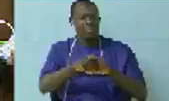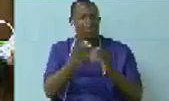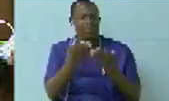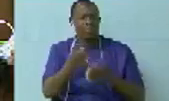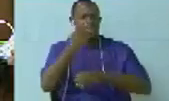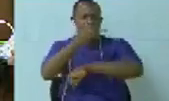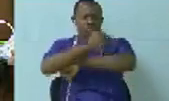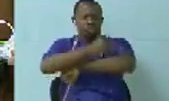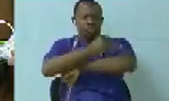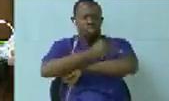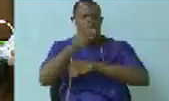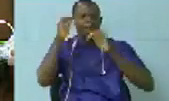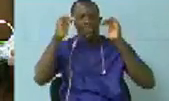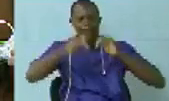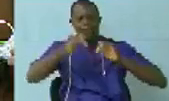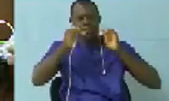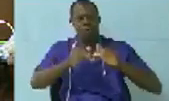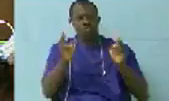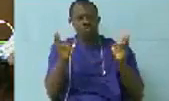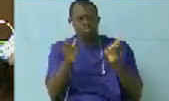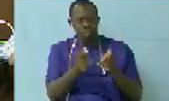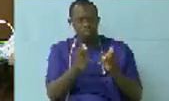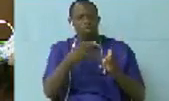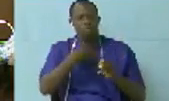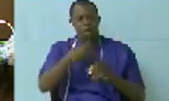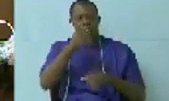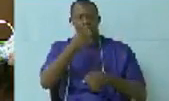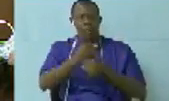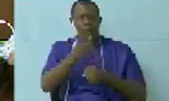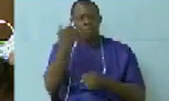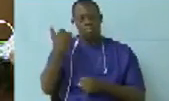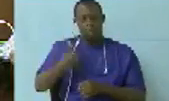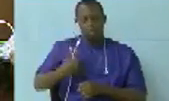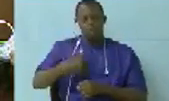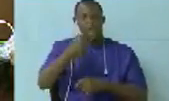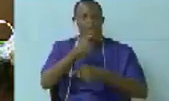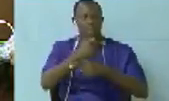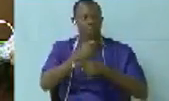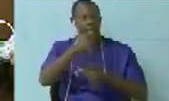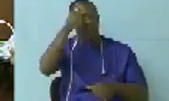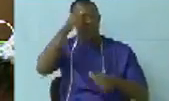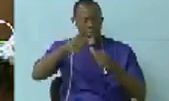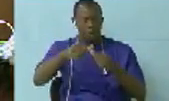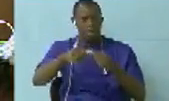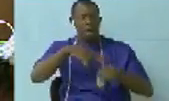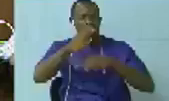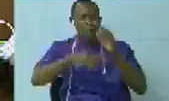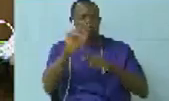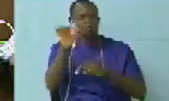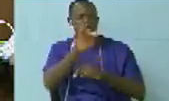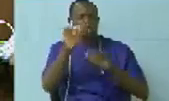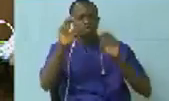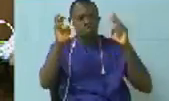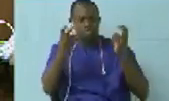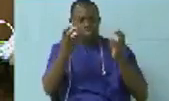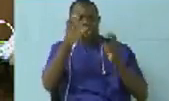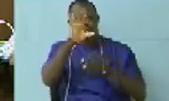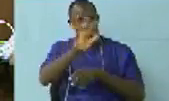briefly, as a reminder for the public, and then you start with the